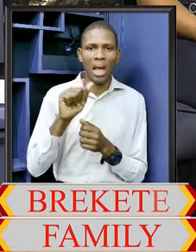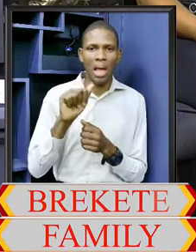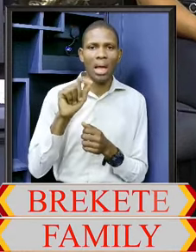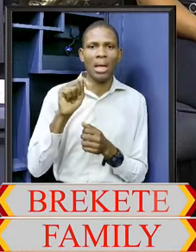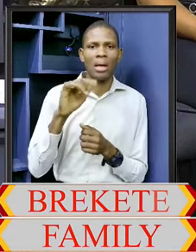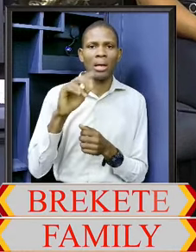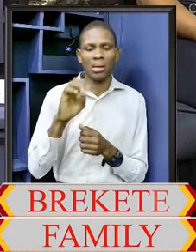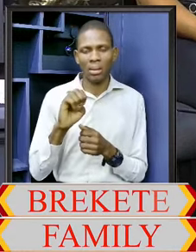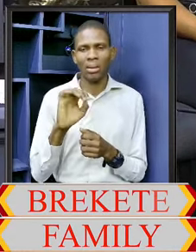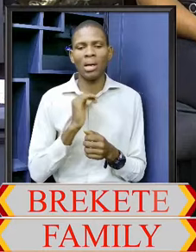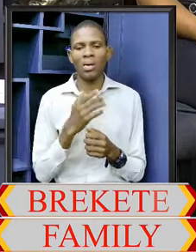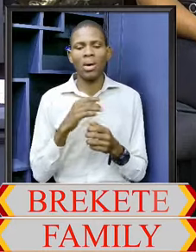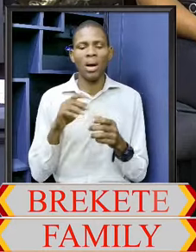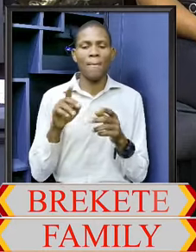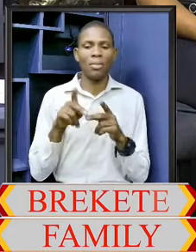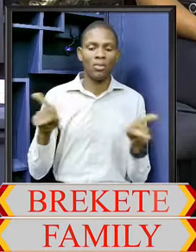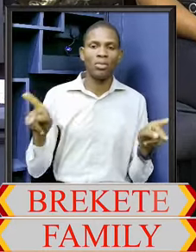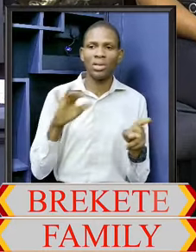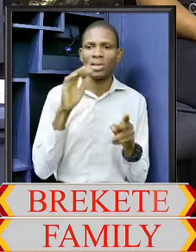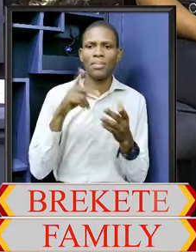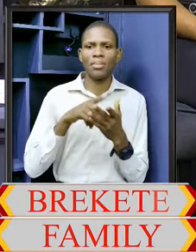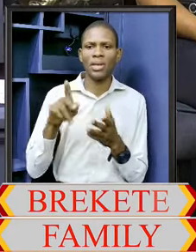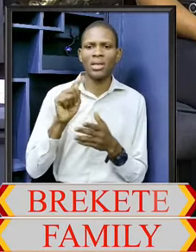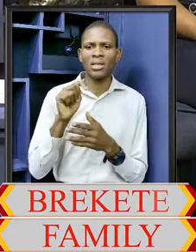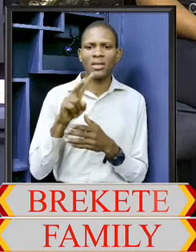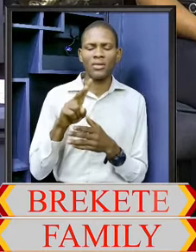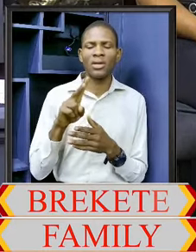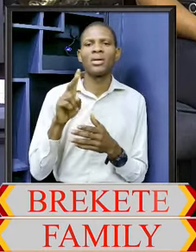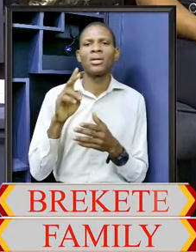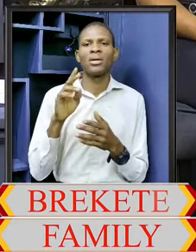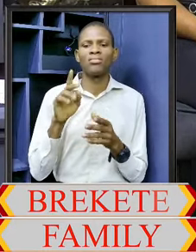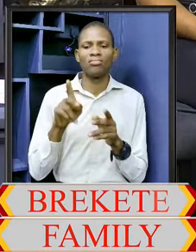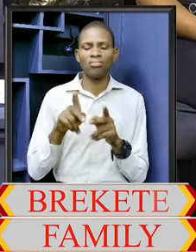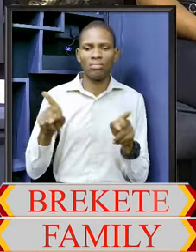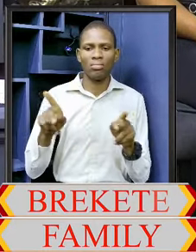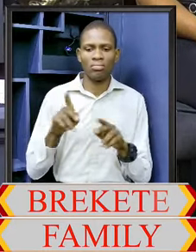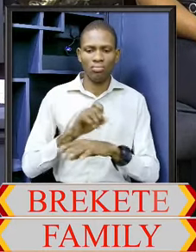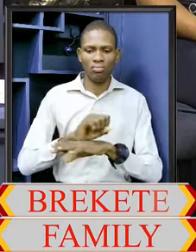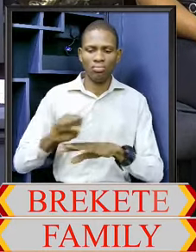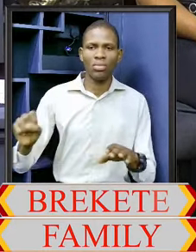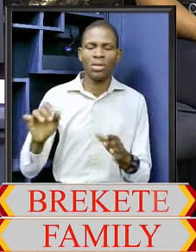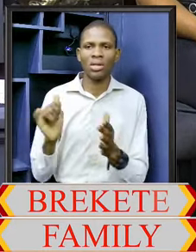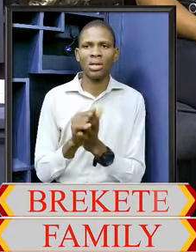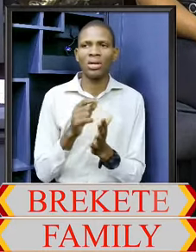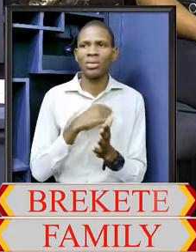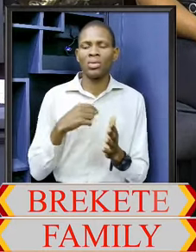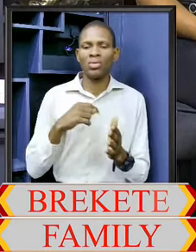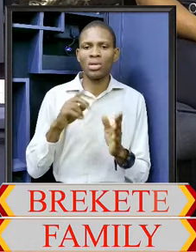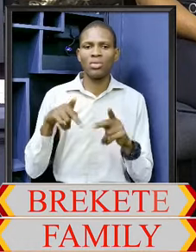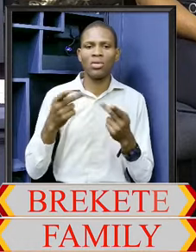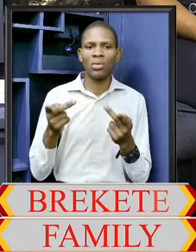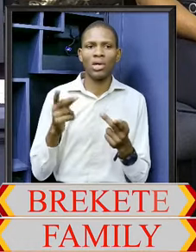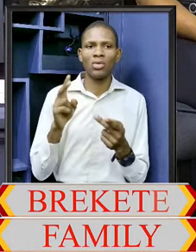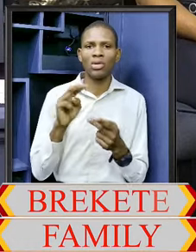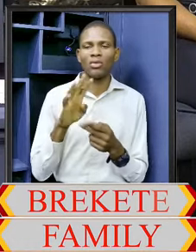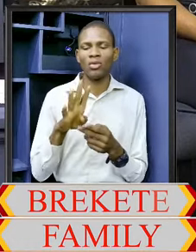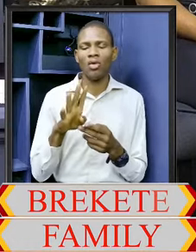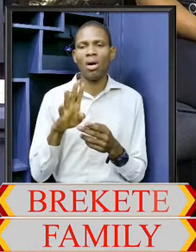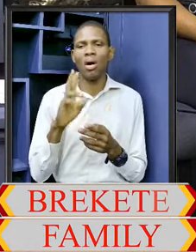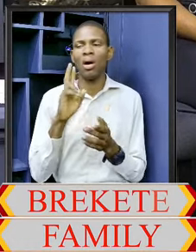Our platform, na pay TV platform, where we provide 24-hour non-stop